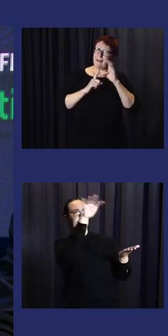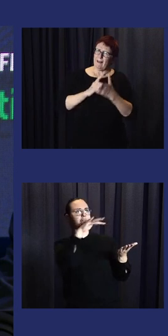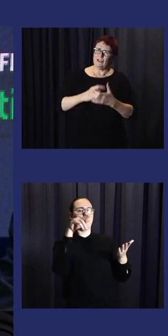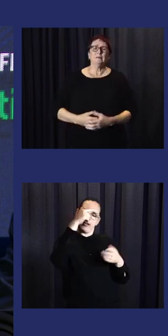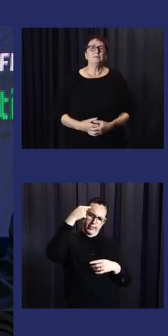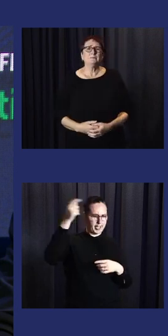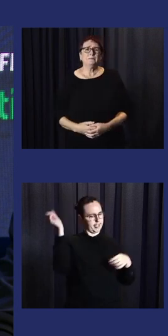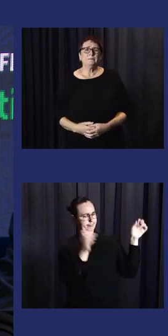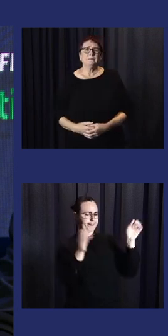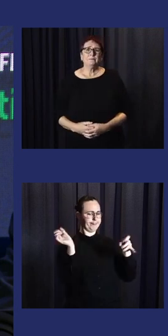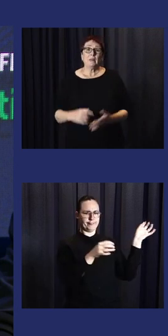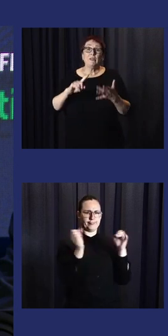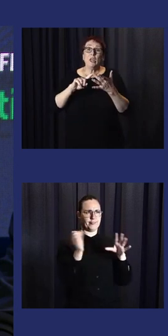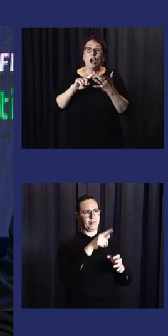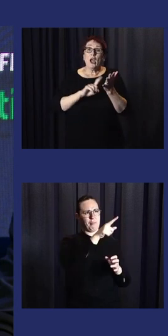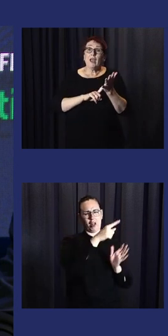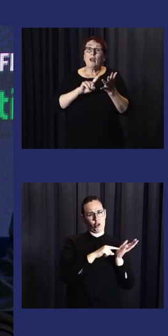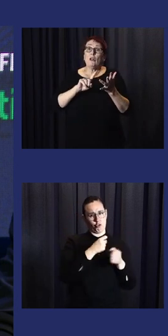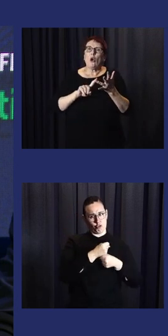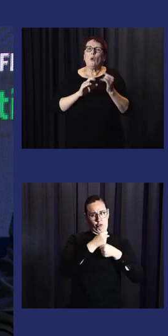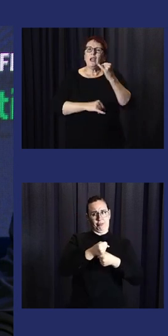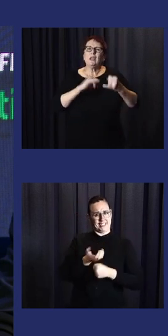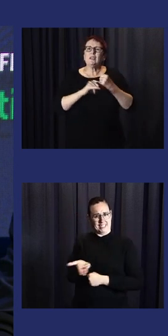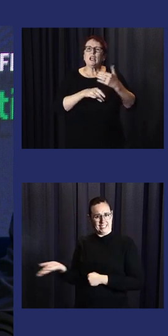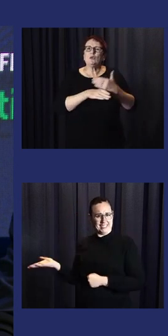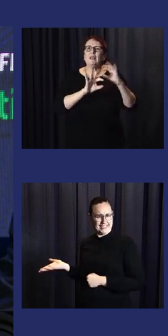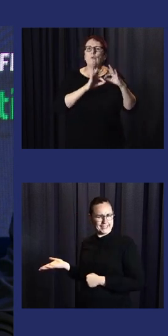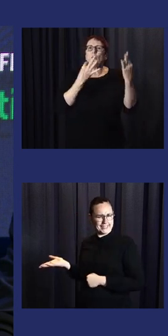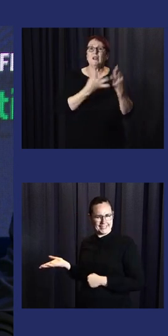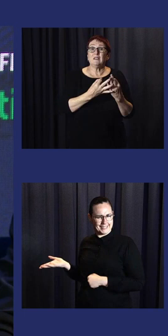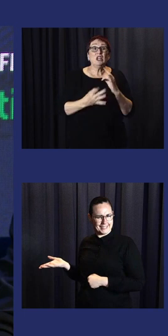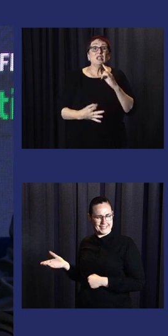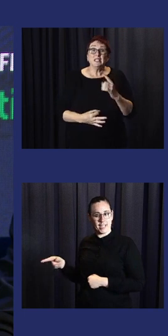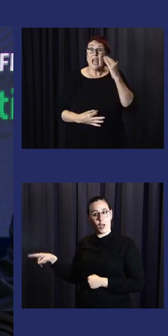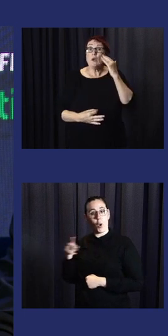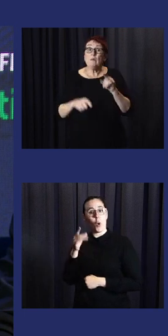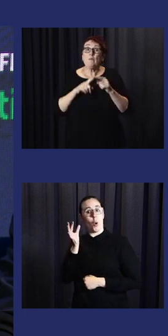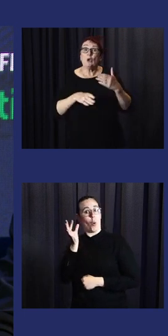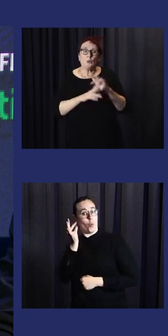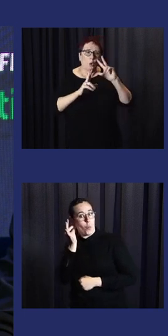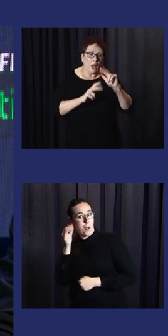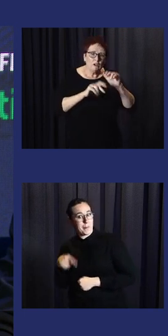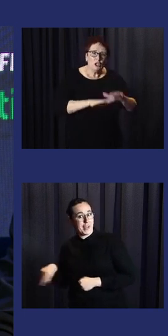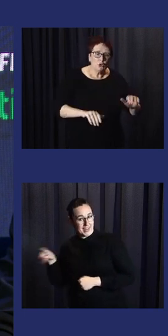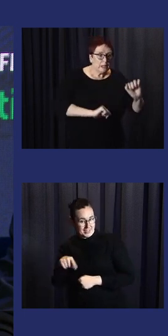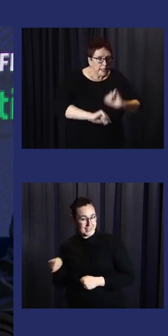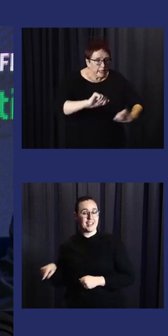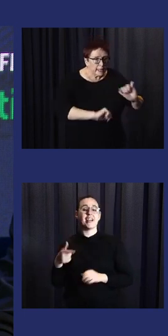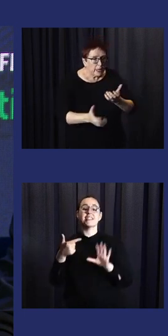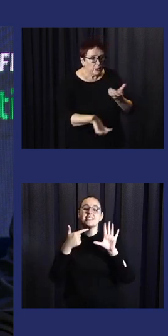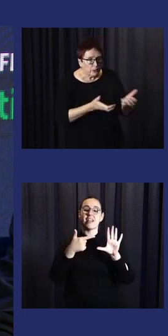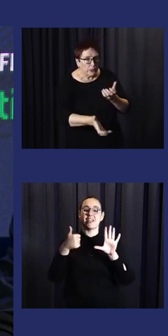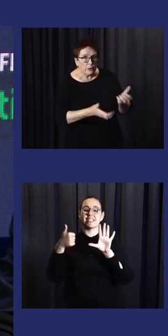ILO tells us clearly that women do 76% of the unpaid care, domestic and communal work in our communities. So if your